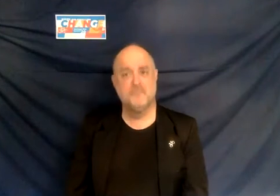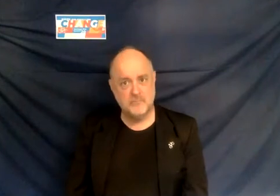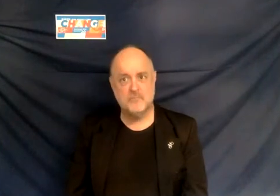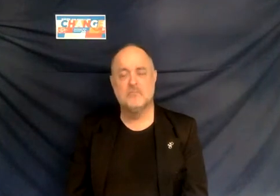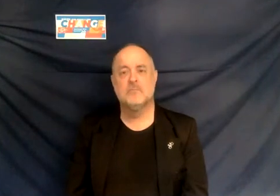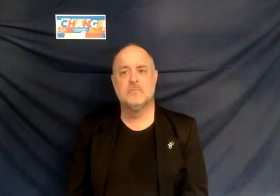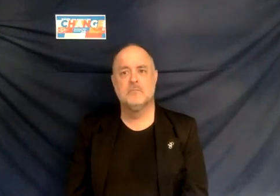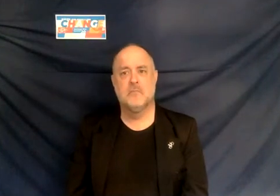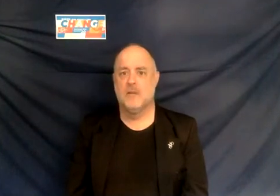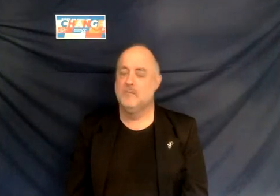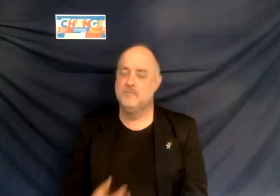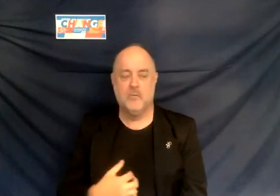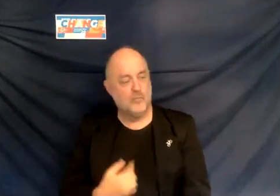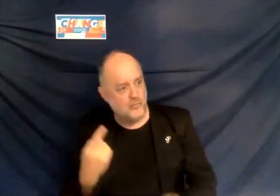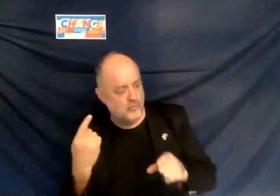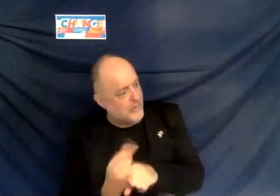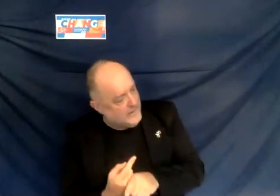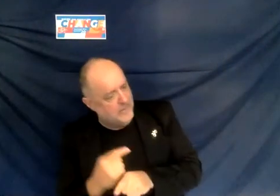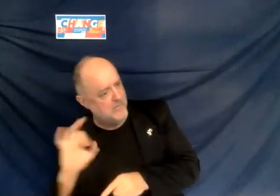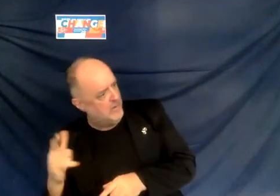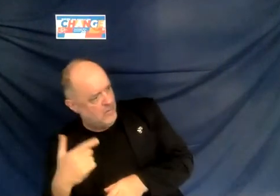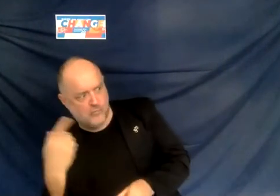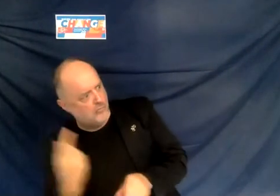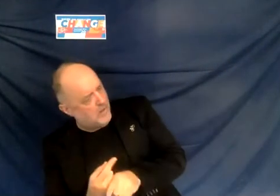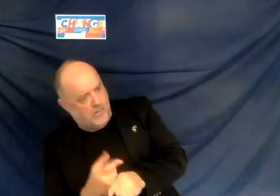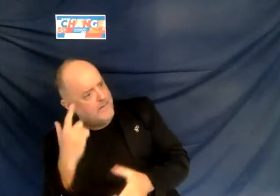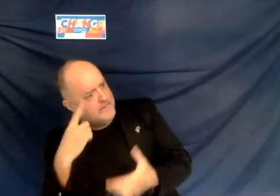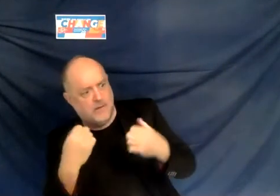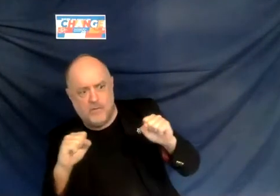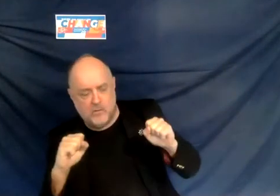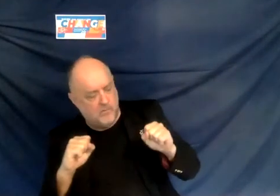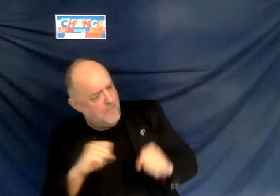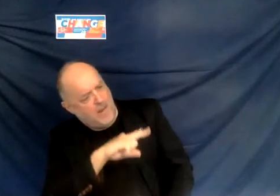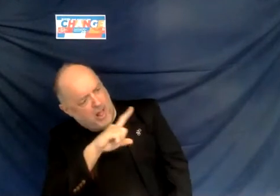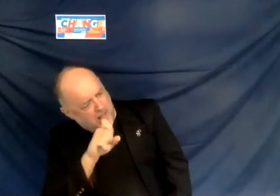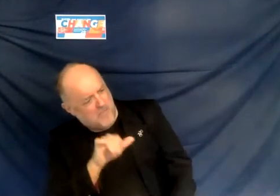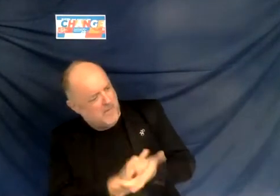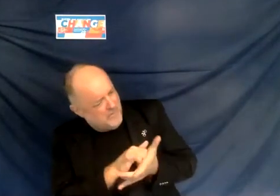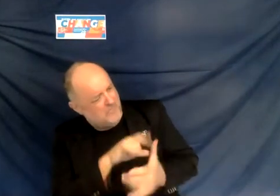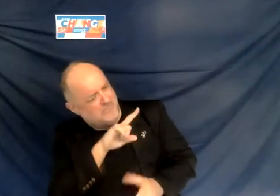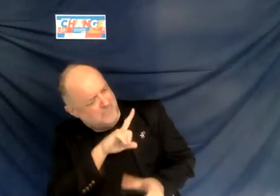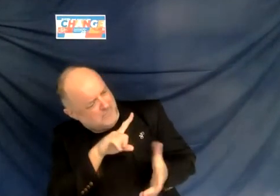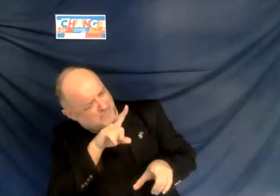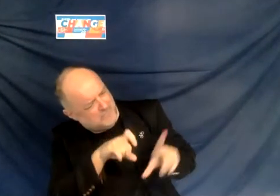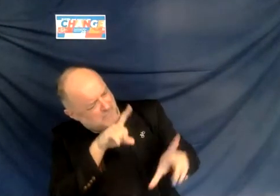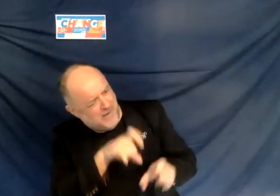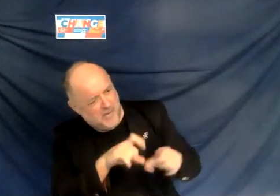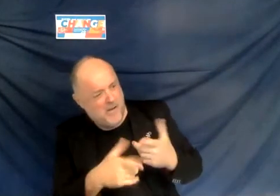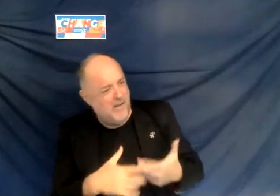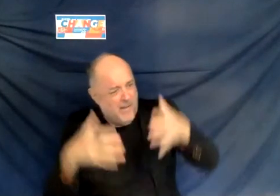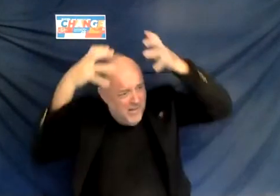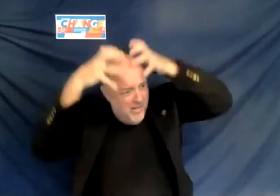Yeah, that safety is a question, right? I think people ask and have asked in this chat, well, no one's wearing